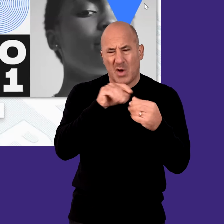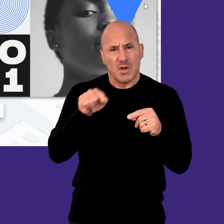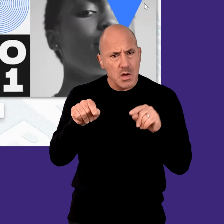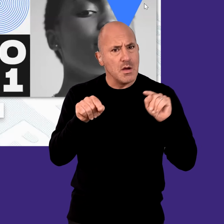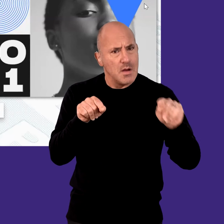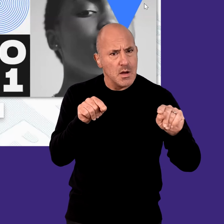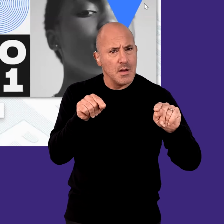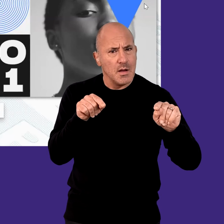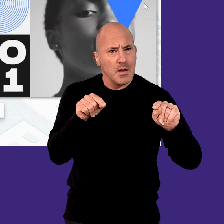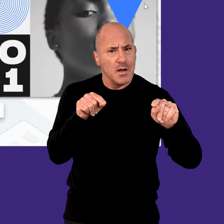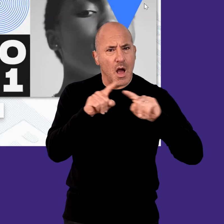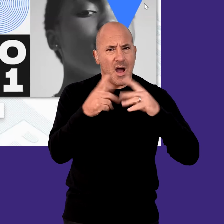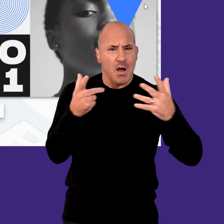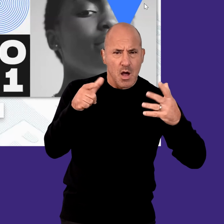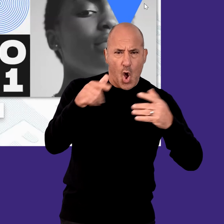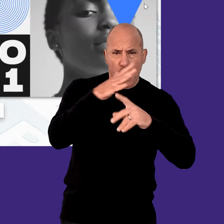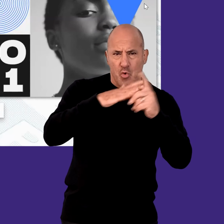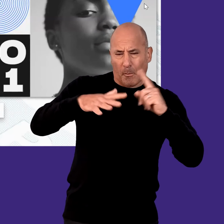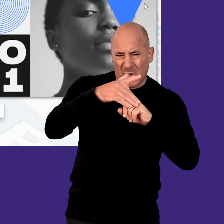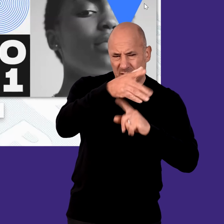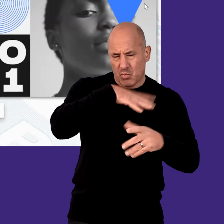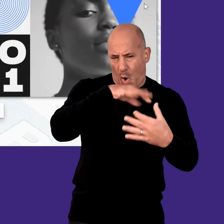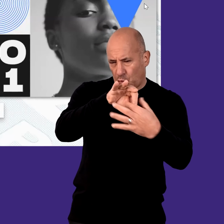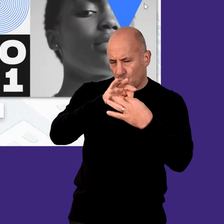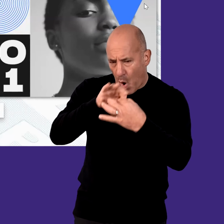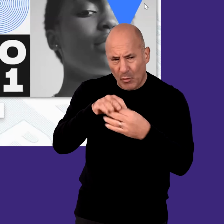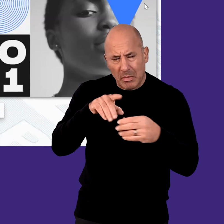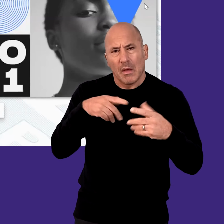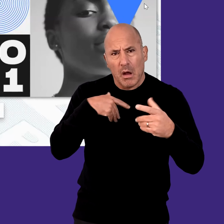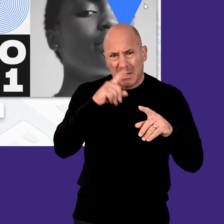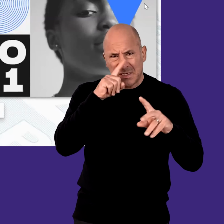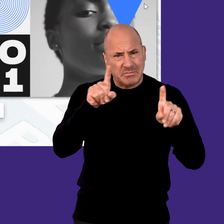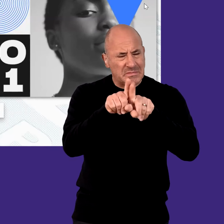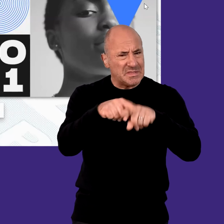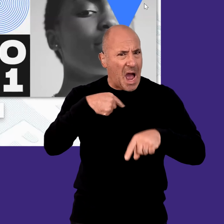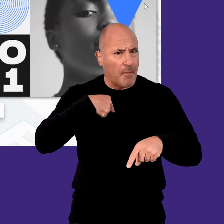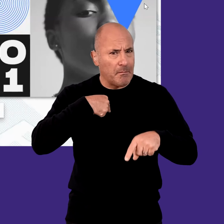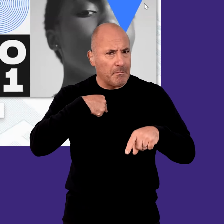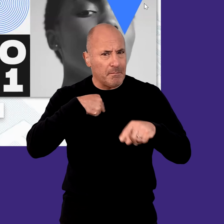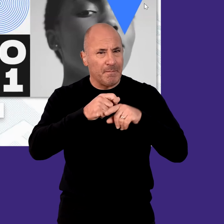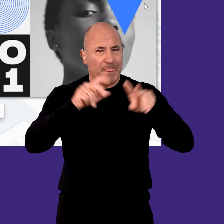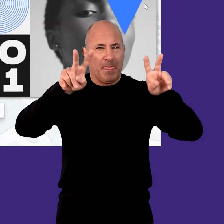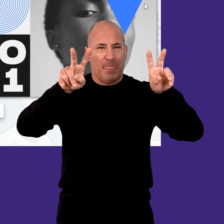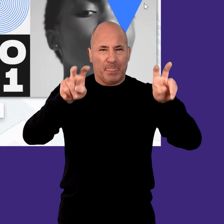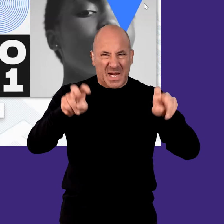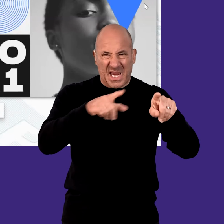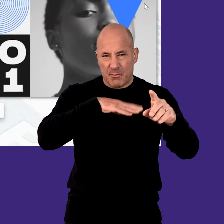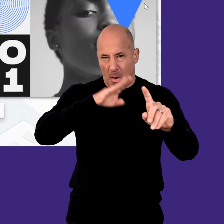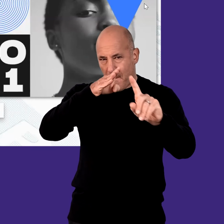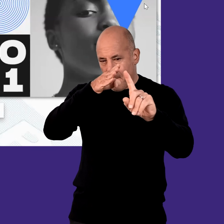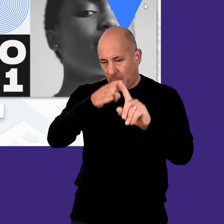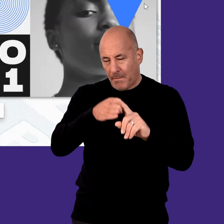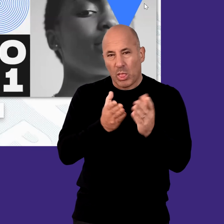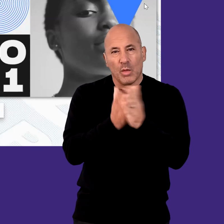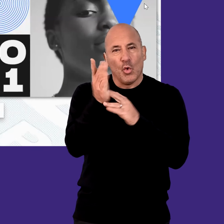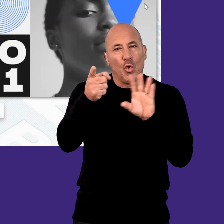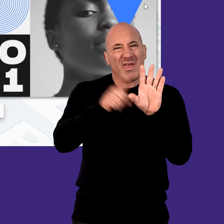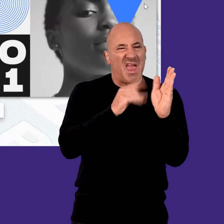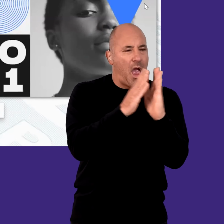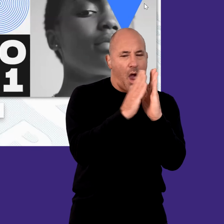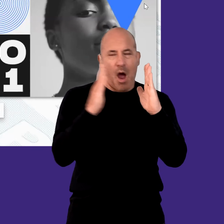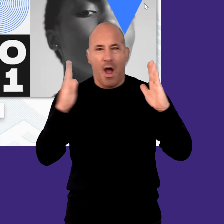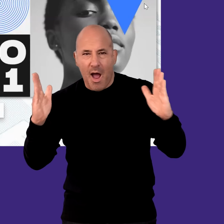really did have those joint objectives, especially in terms of the sorts of community groups that they were looking to work with, and some of the themes that they